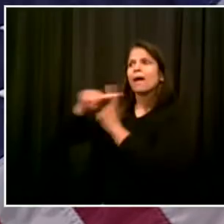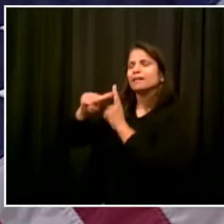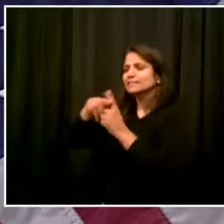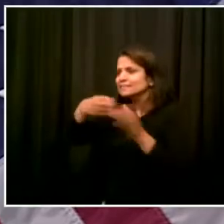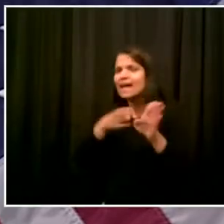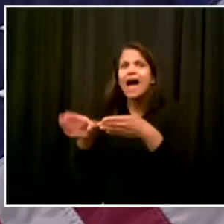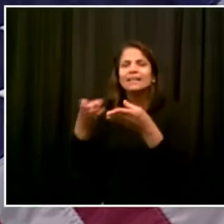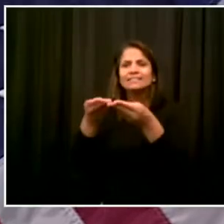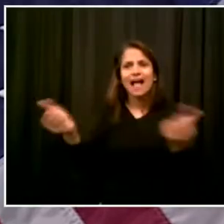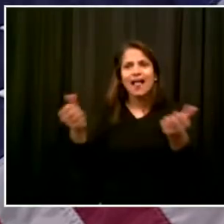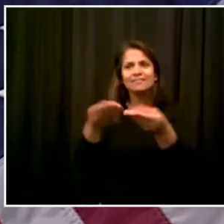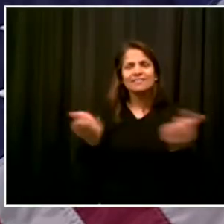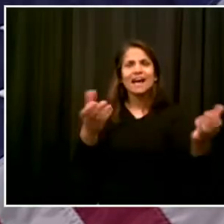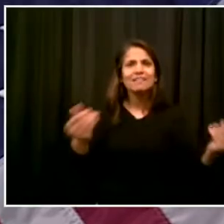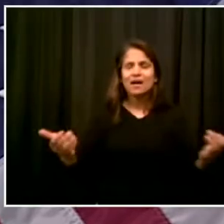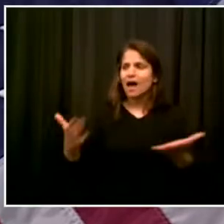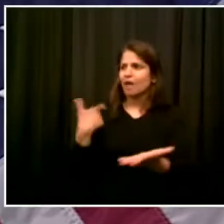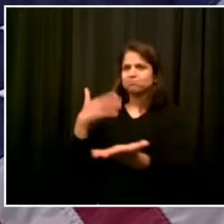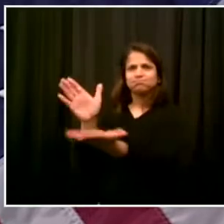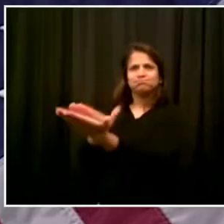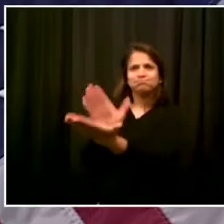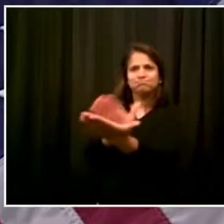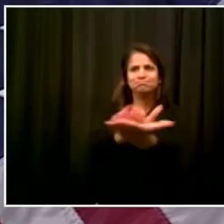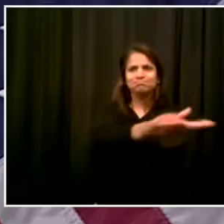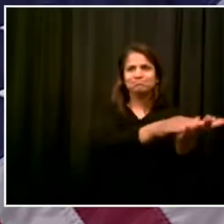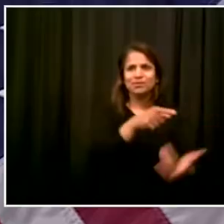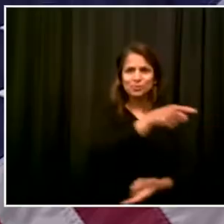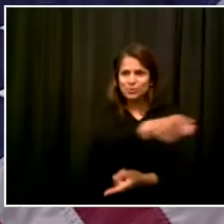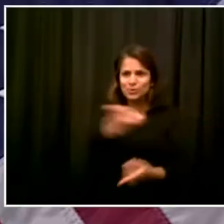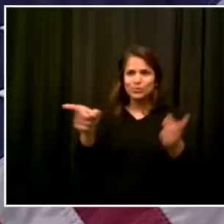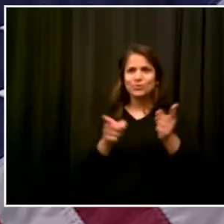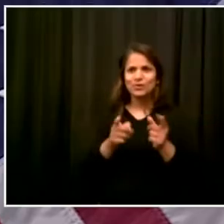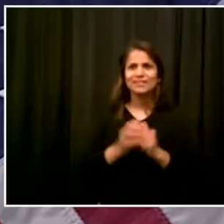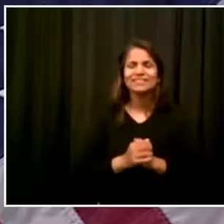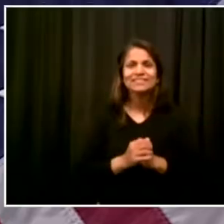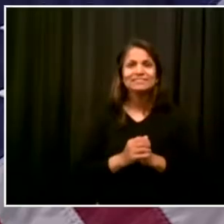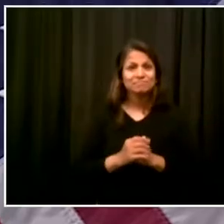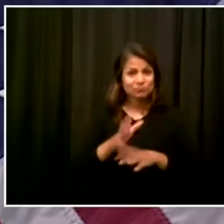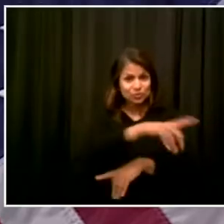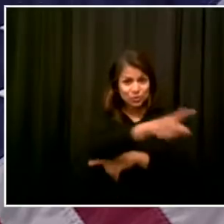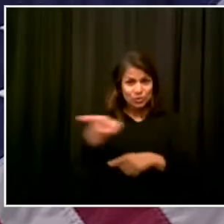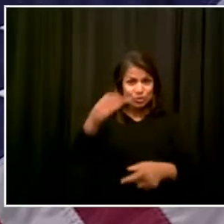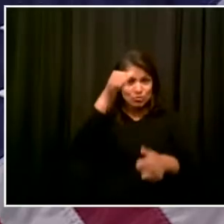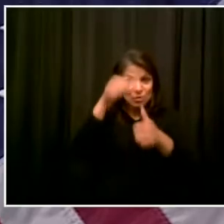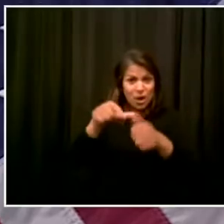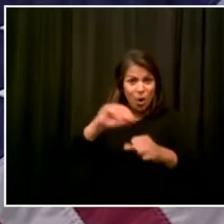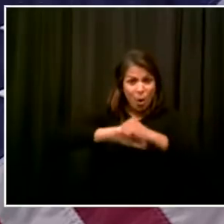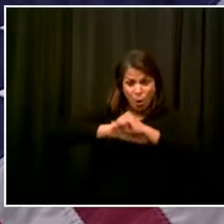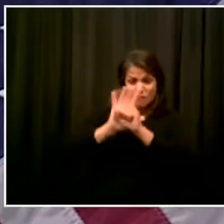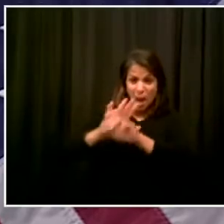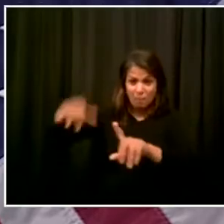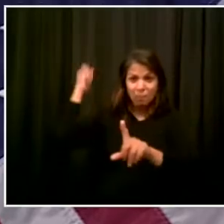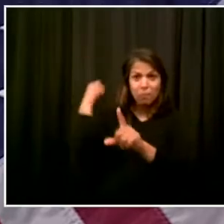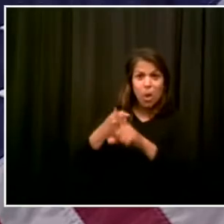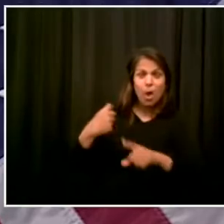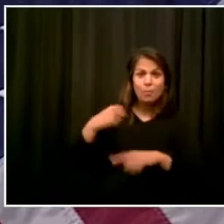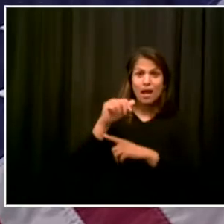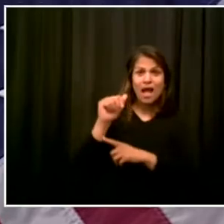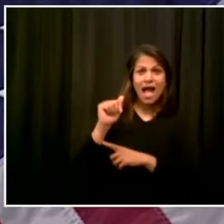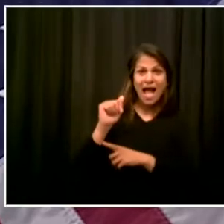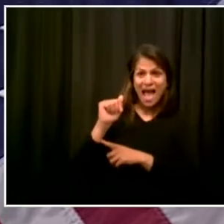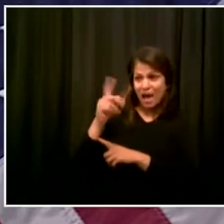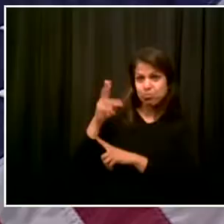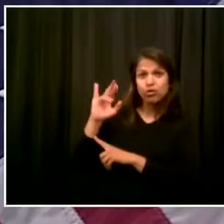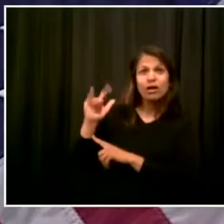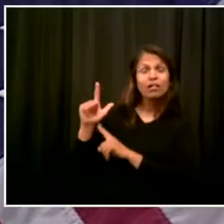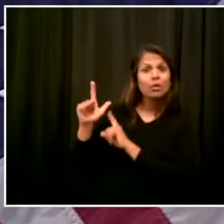this horrible crisis hit us, and you remember those weeks in March into April where the disease just got worse and worse. At